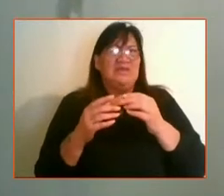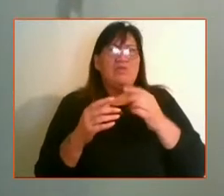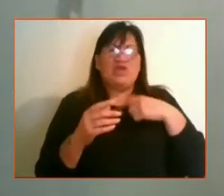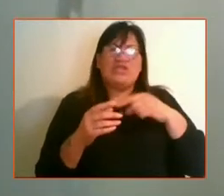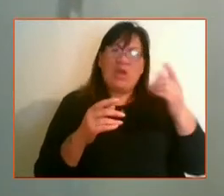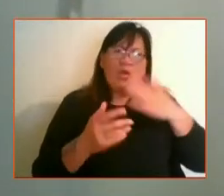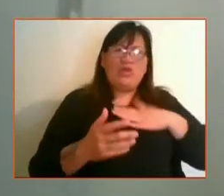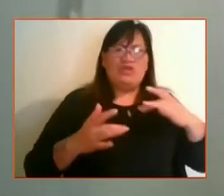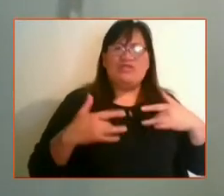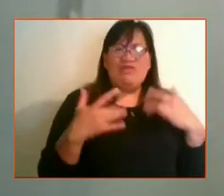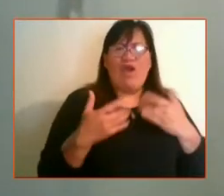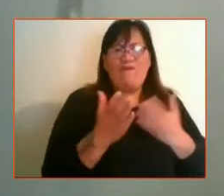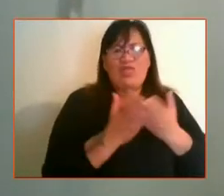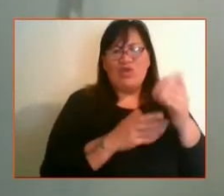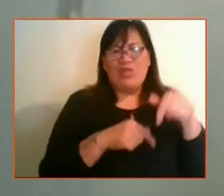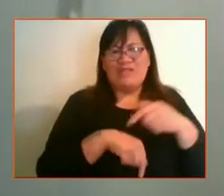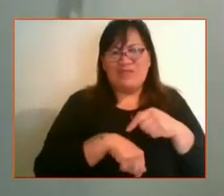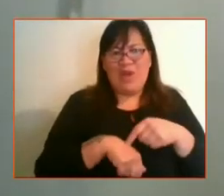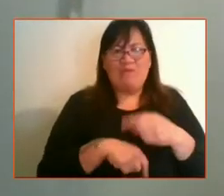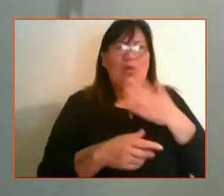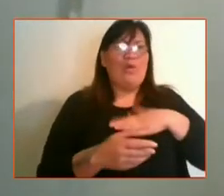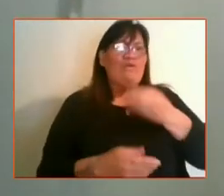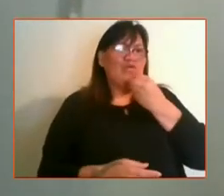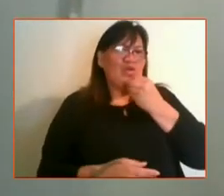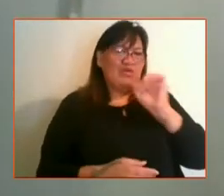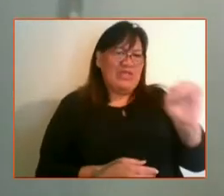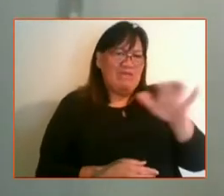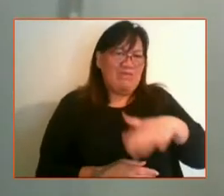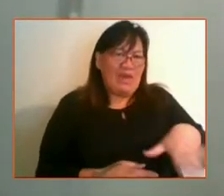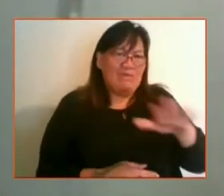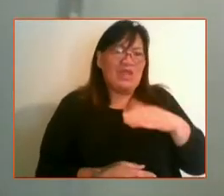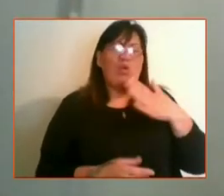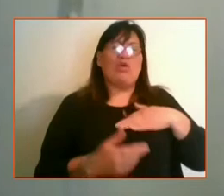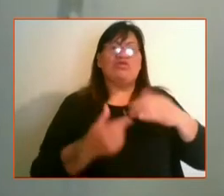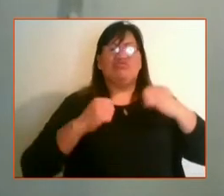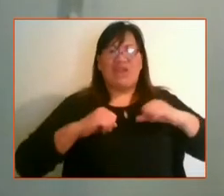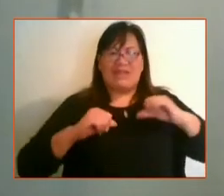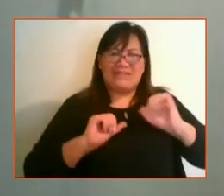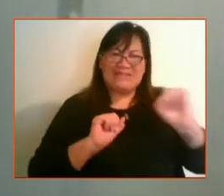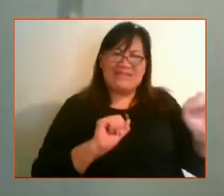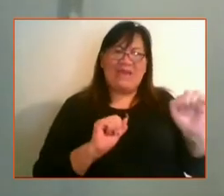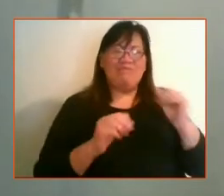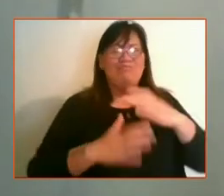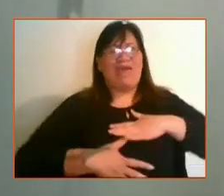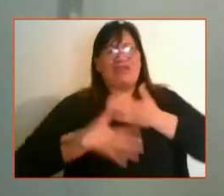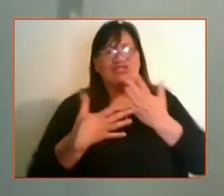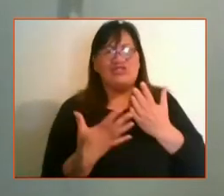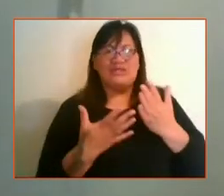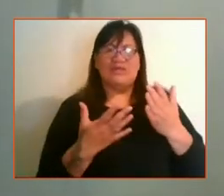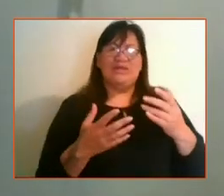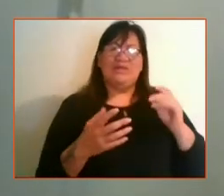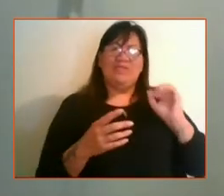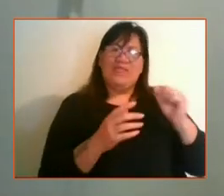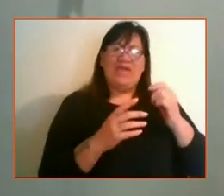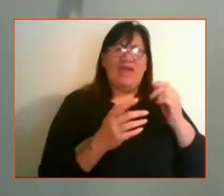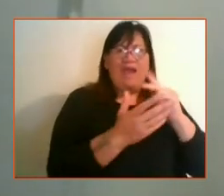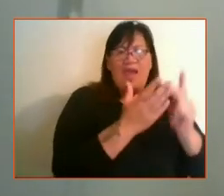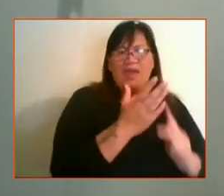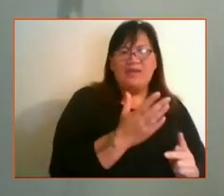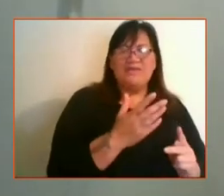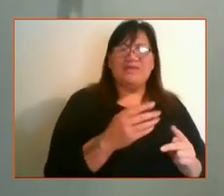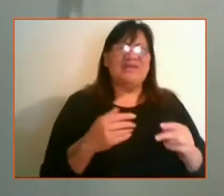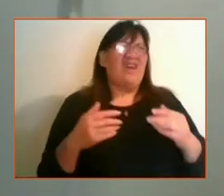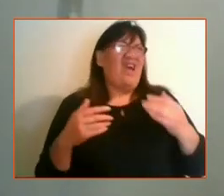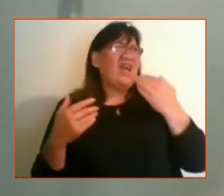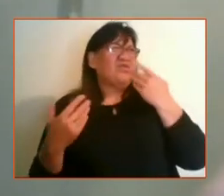through this period, put food on the table for their families, practice what they are passionate about and what they live for. I don't know if